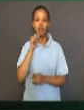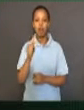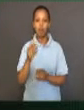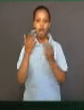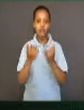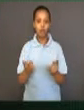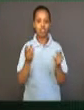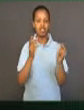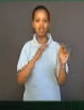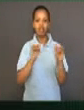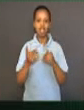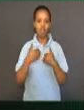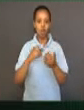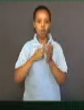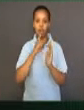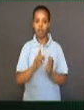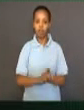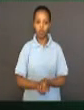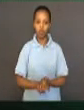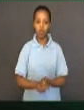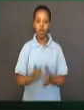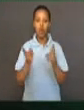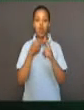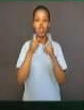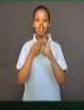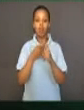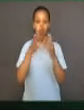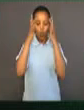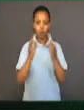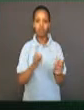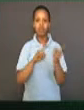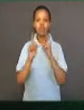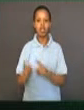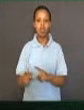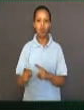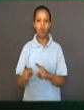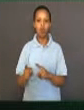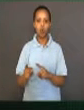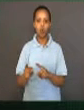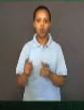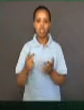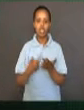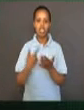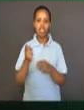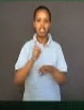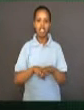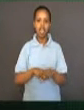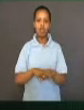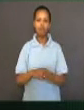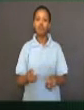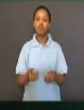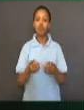has today. The second conclusion is there was a large supply